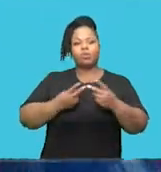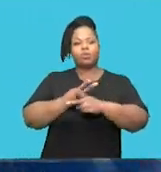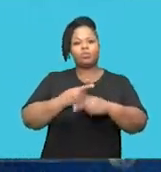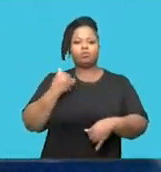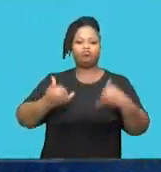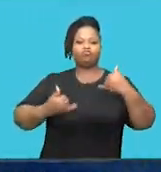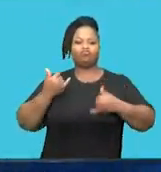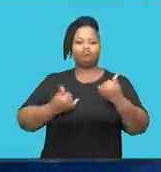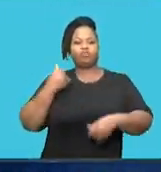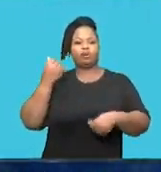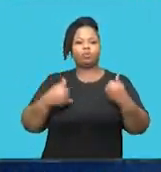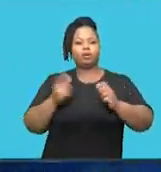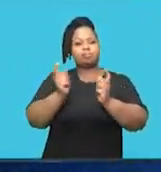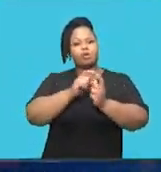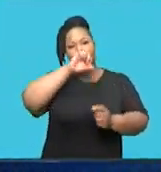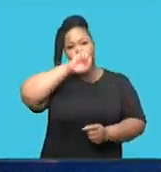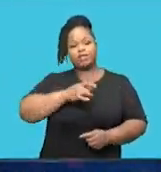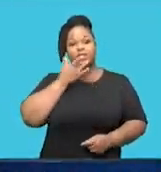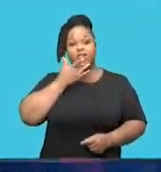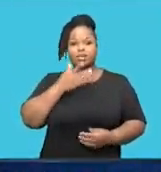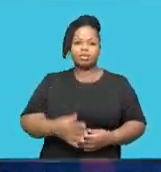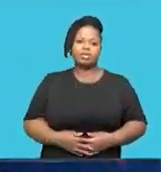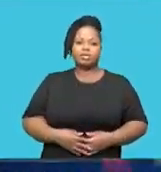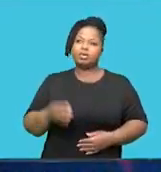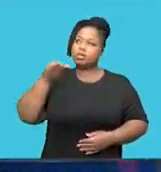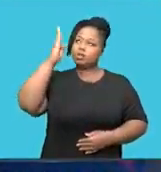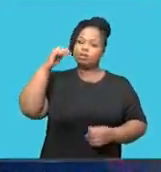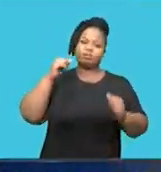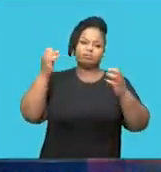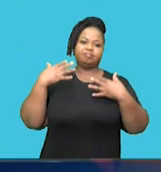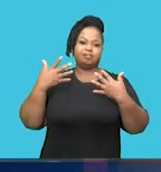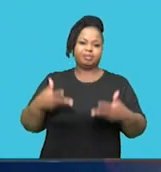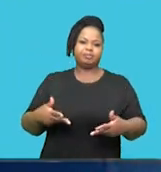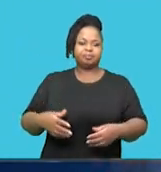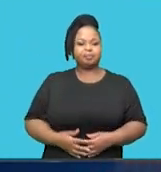joy of playing the game they loved. God has entrusted me